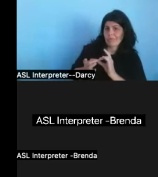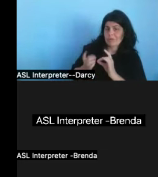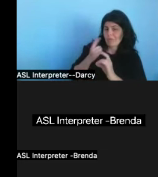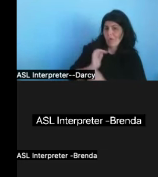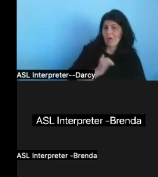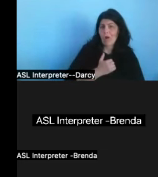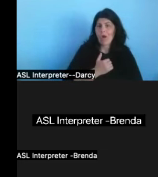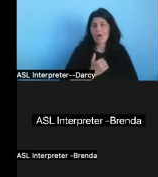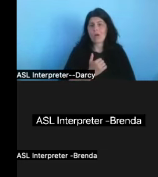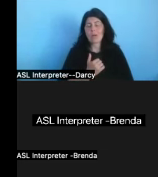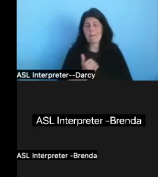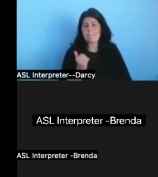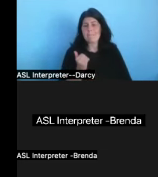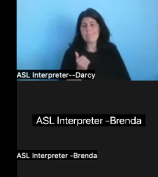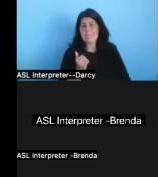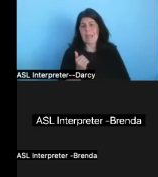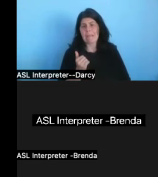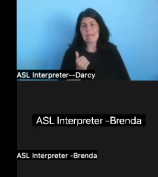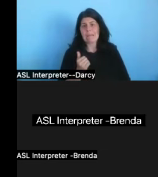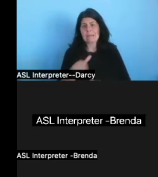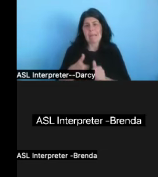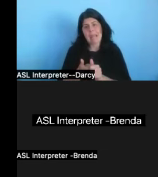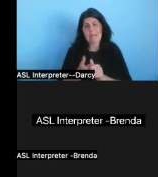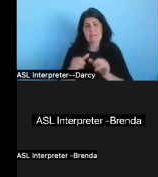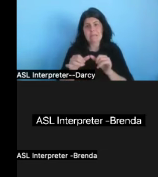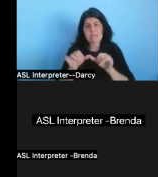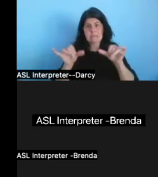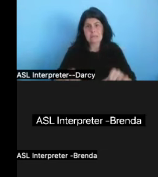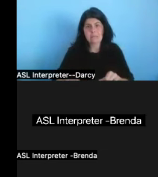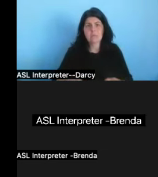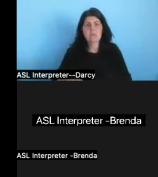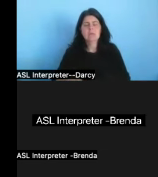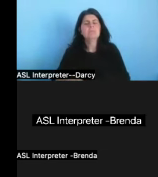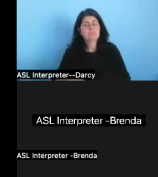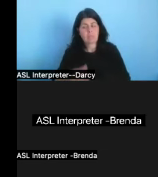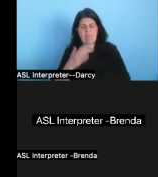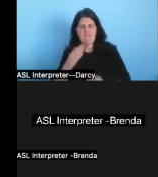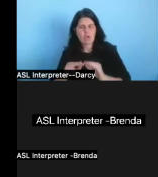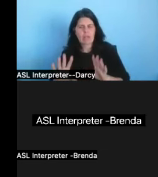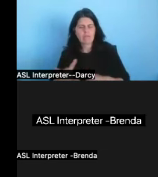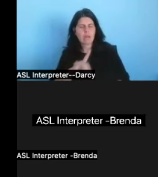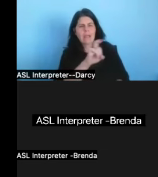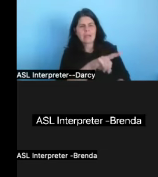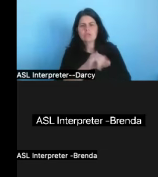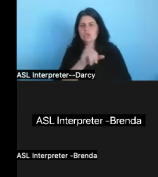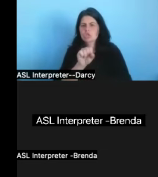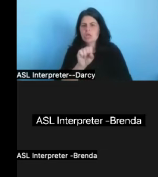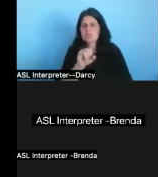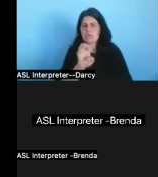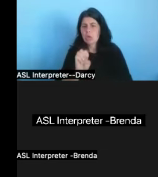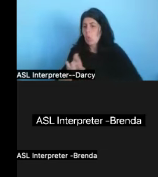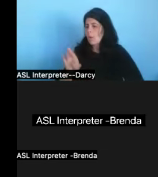Thanks for that clarification. I turn to Jesse or Margaret, perhaps, in terms of answering that question